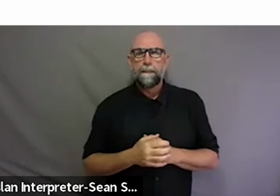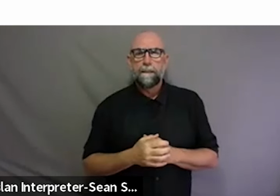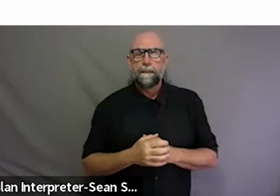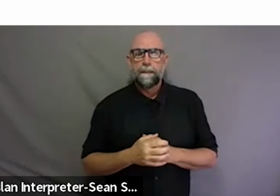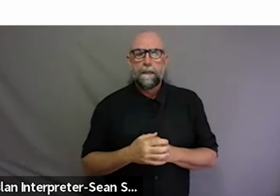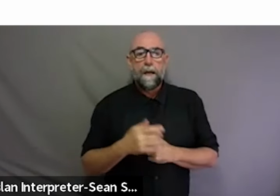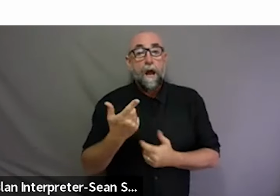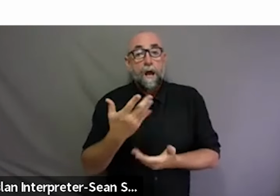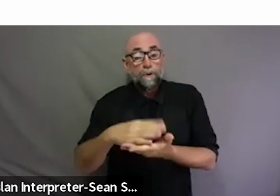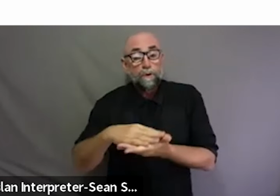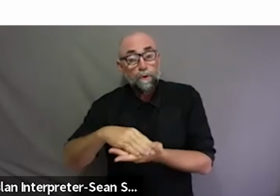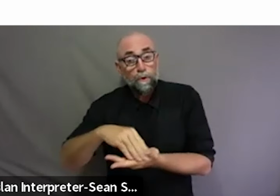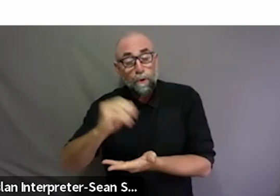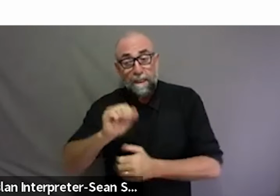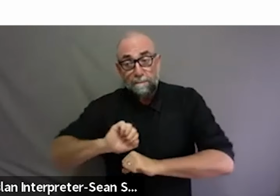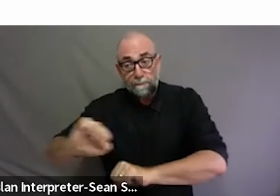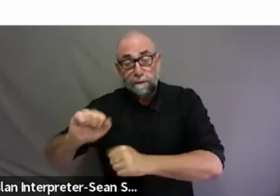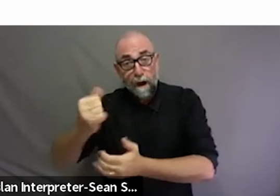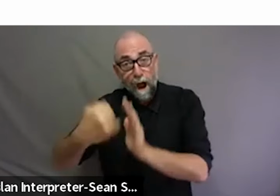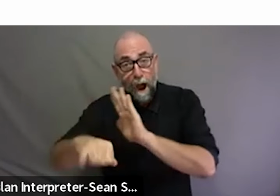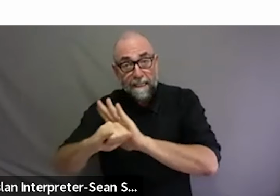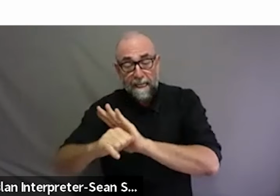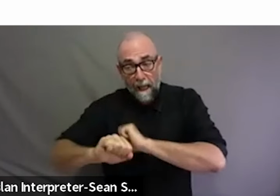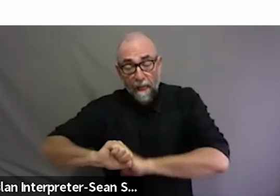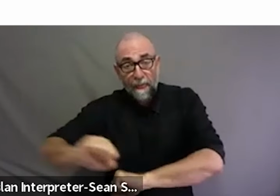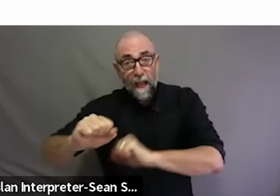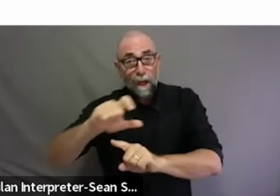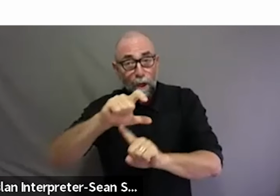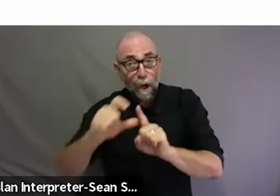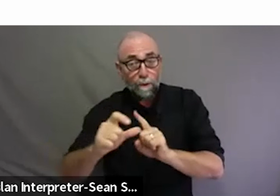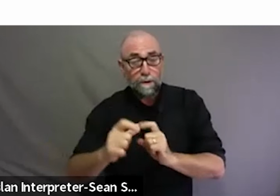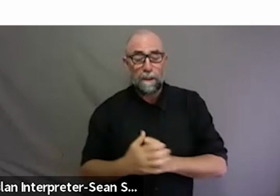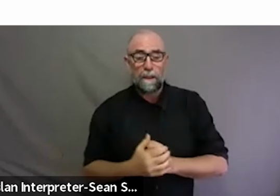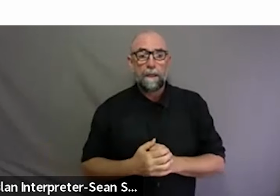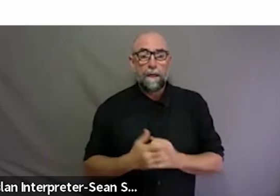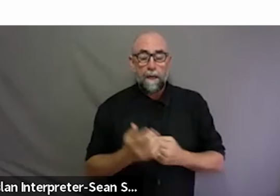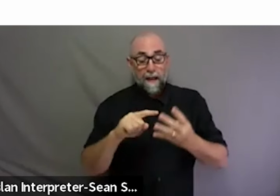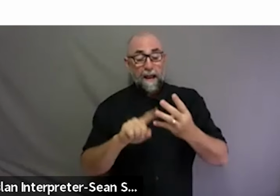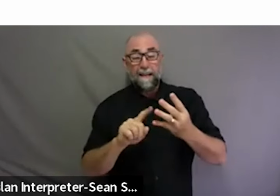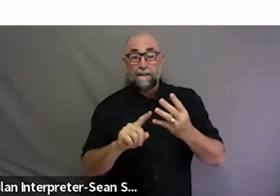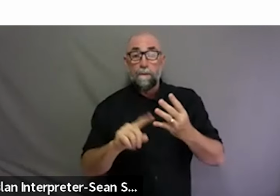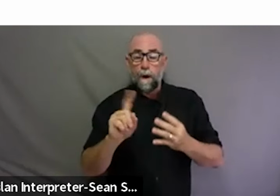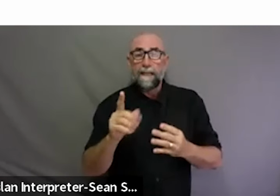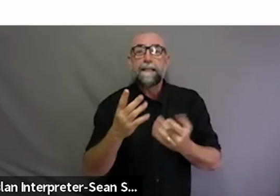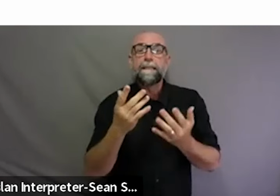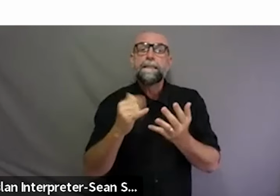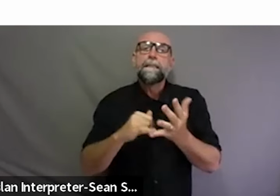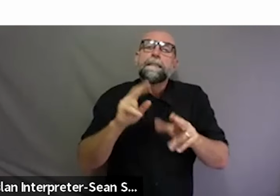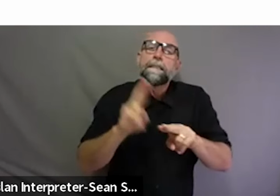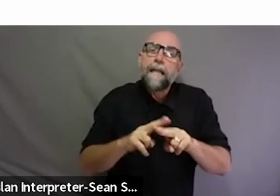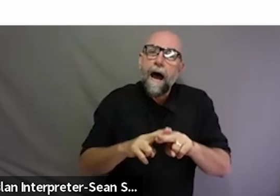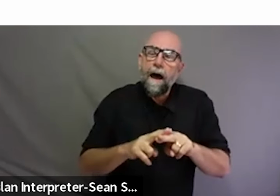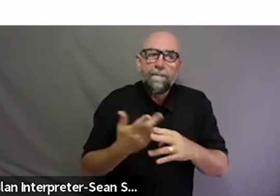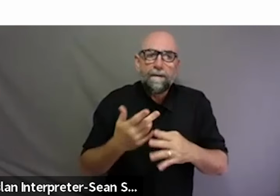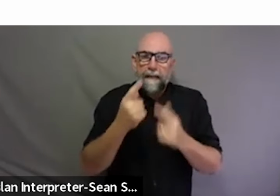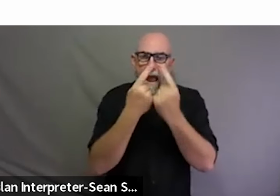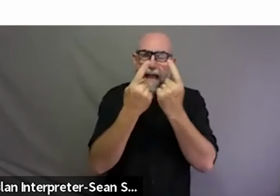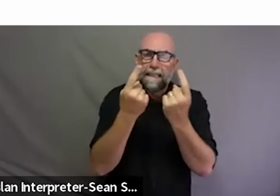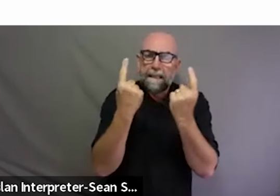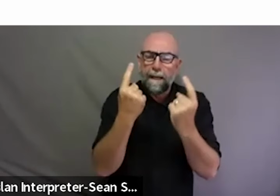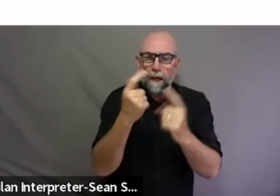student identity and culture, and really importantly, staff and academic culture. And then